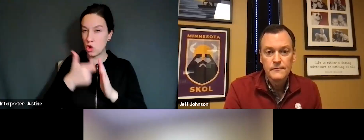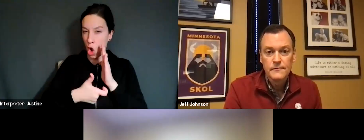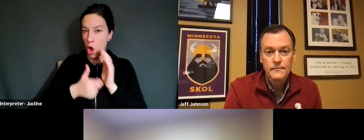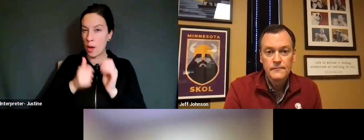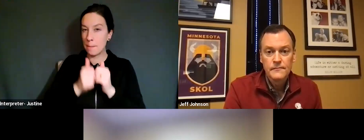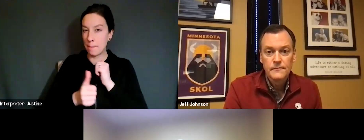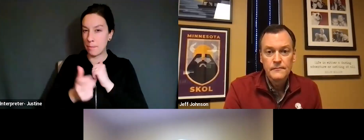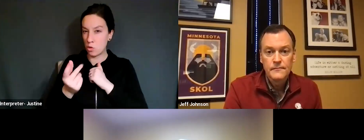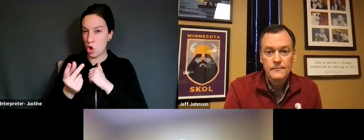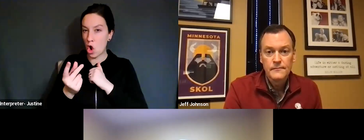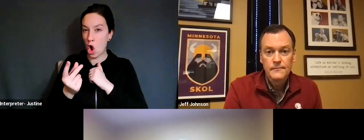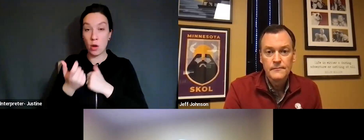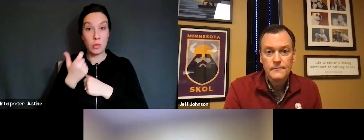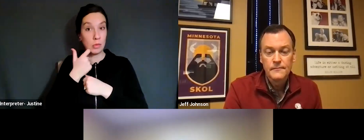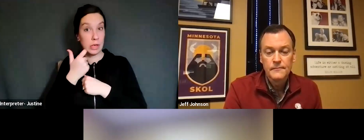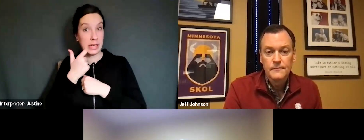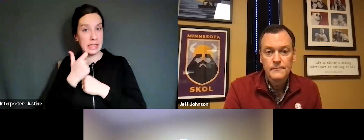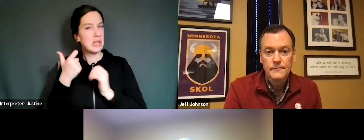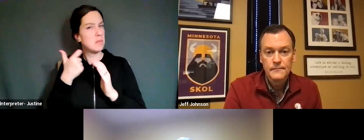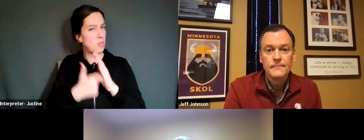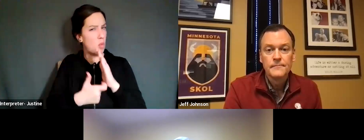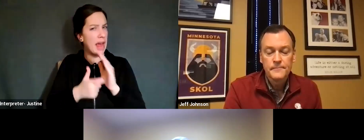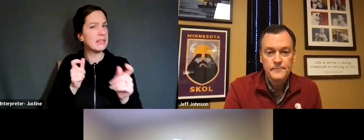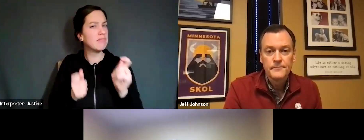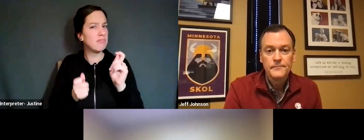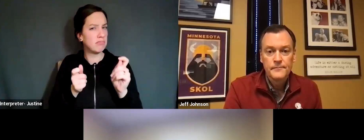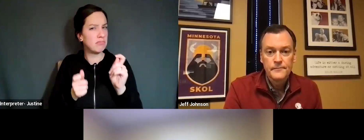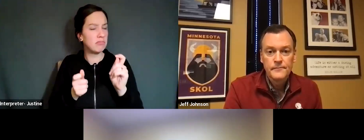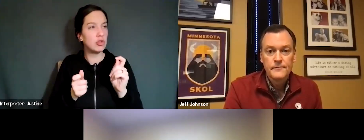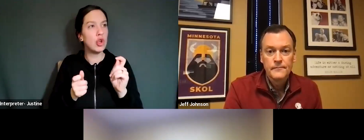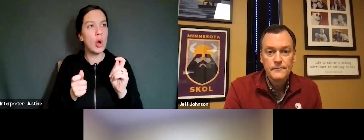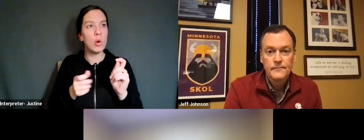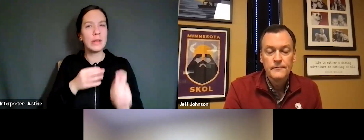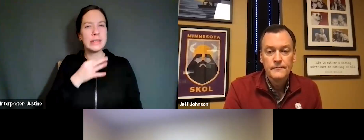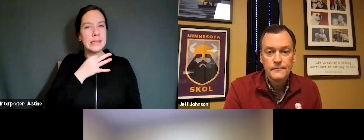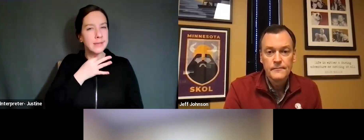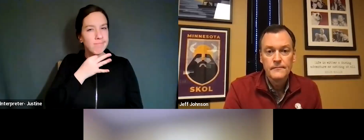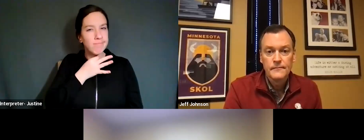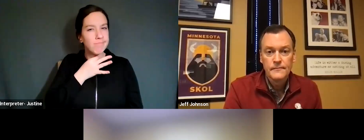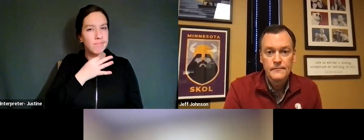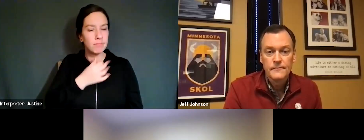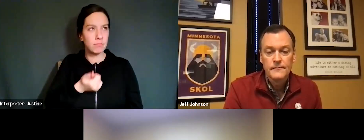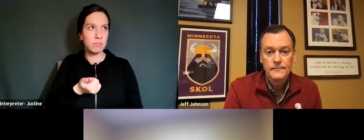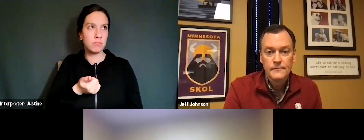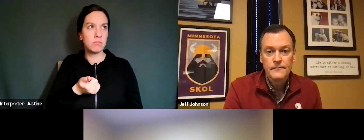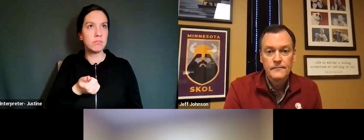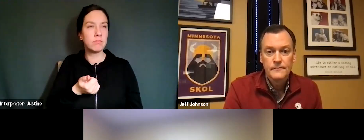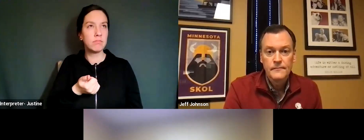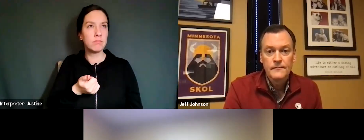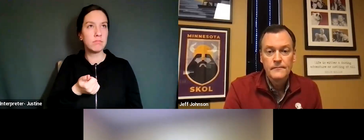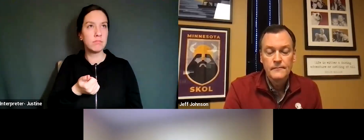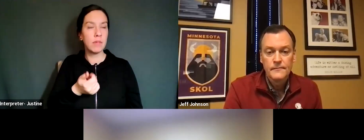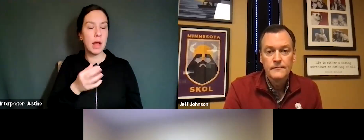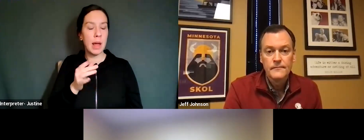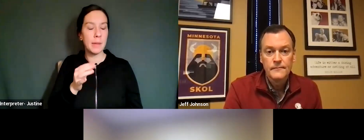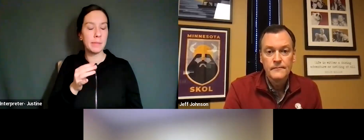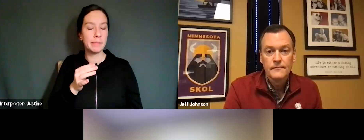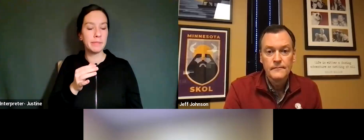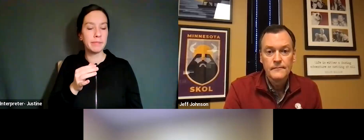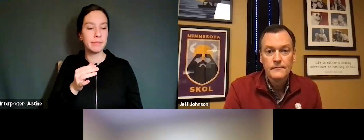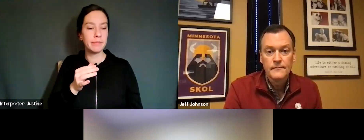So we're just asking for a little understanding of what those resources are going to